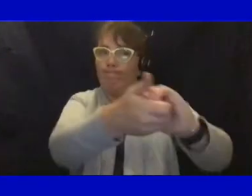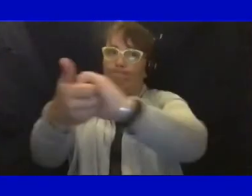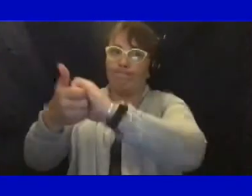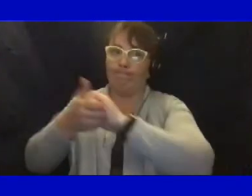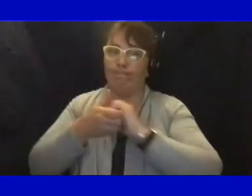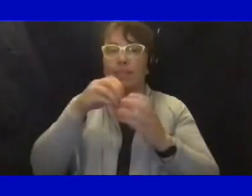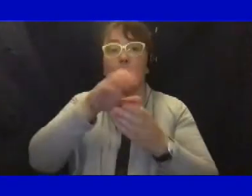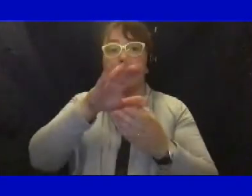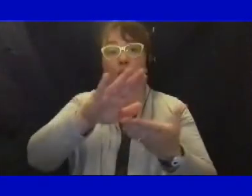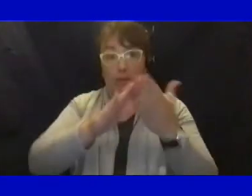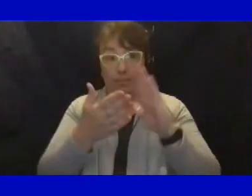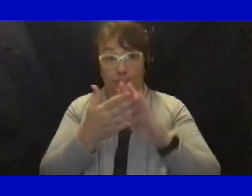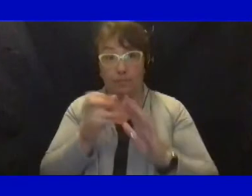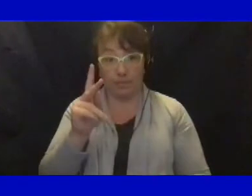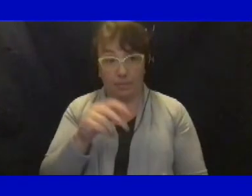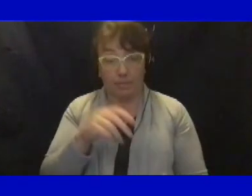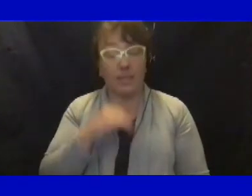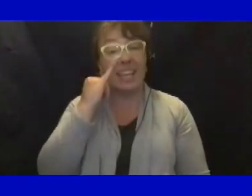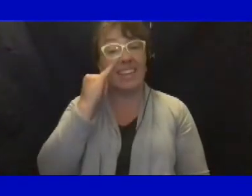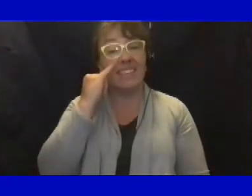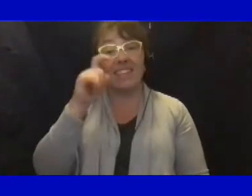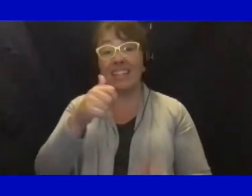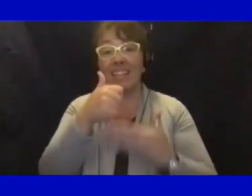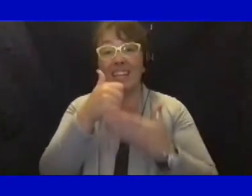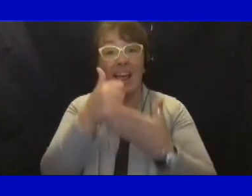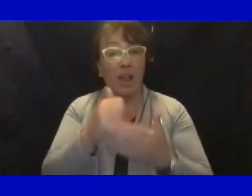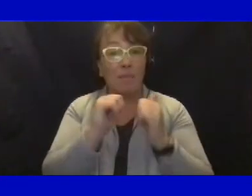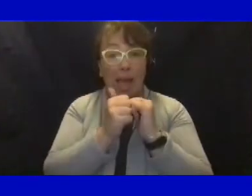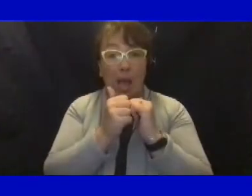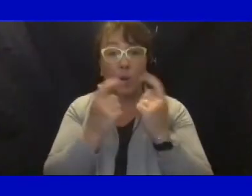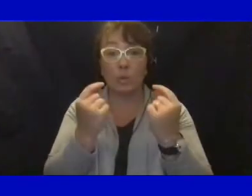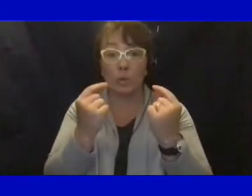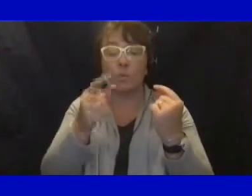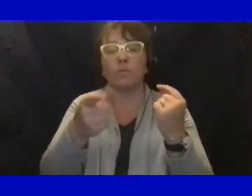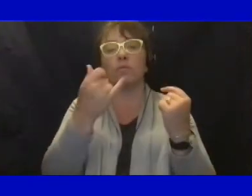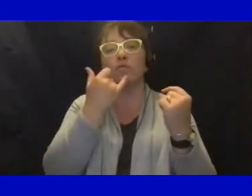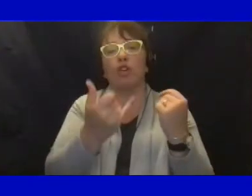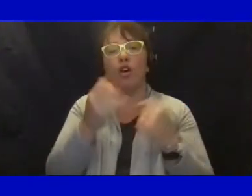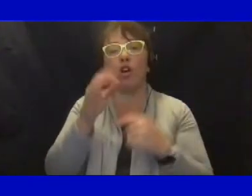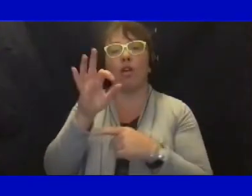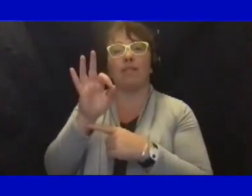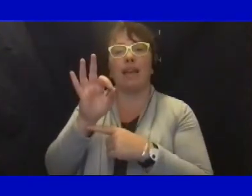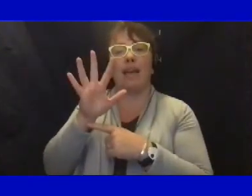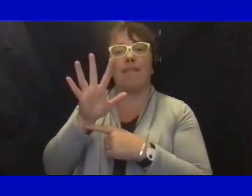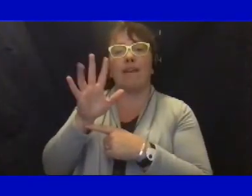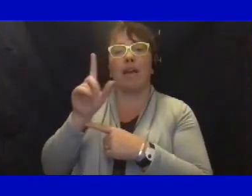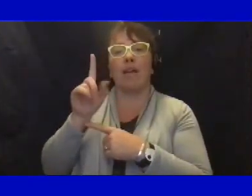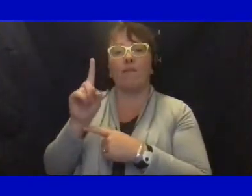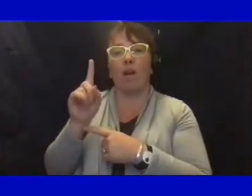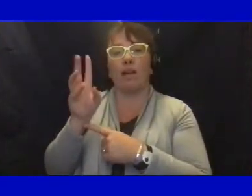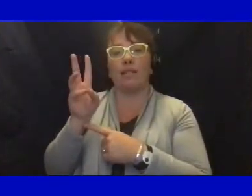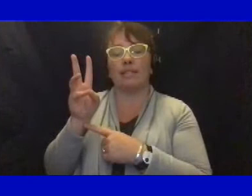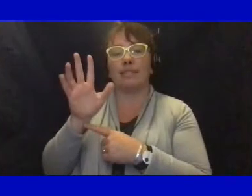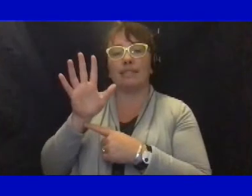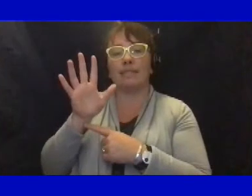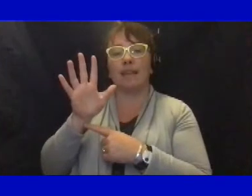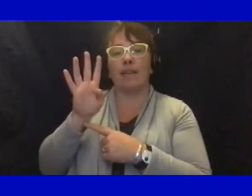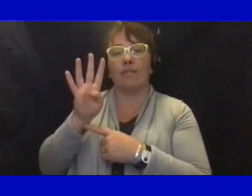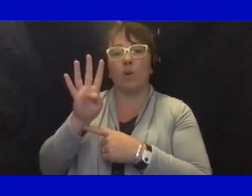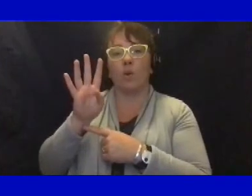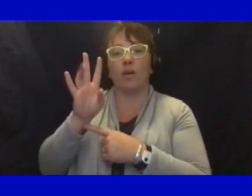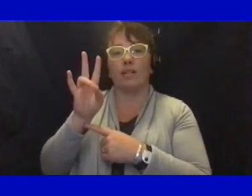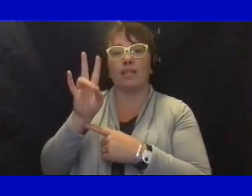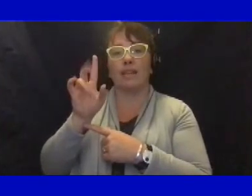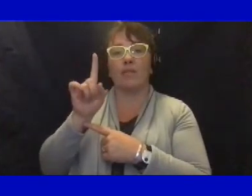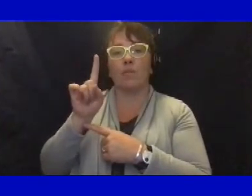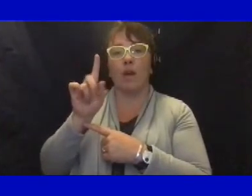property to help identify things you can do, the Natural Resource Conservation Service has a phone number you can call, and they can schedule an expert to come out and meet with you and help